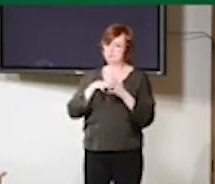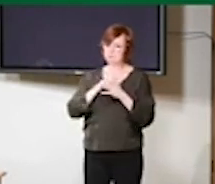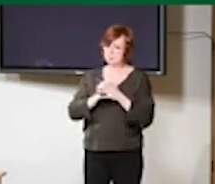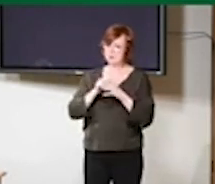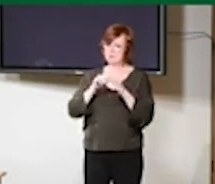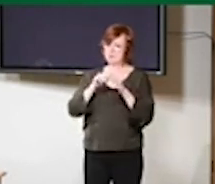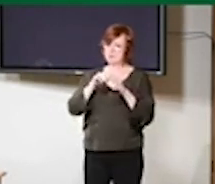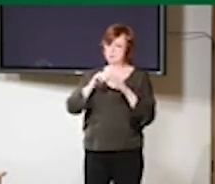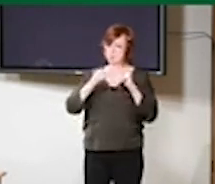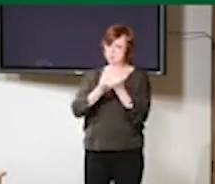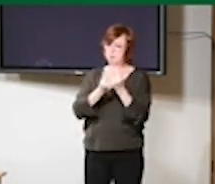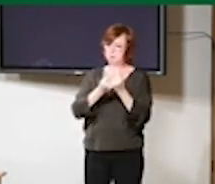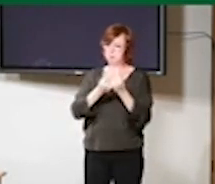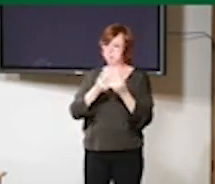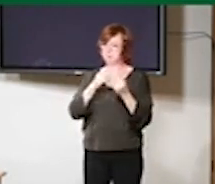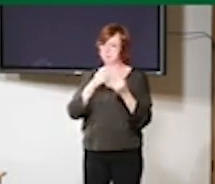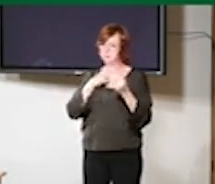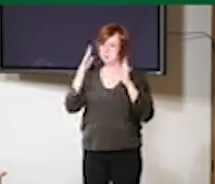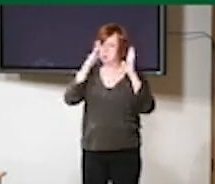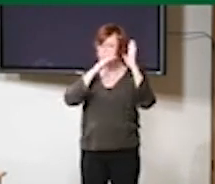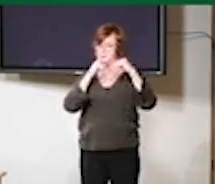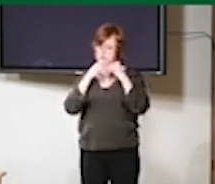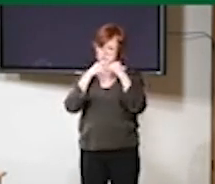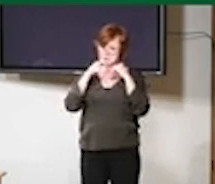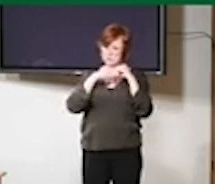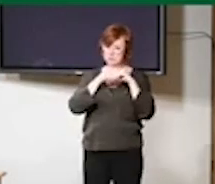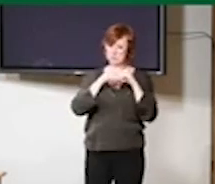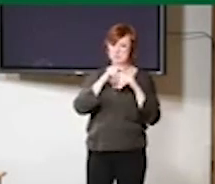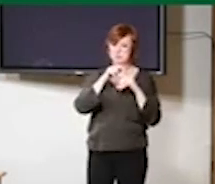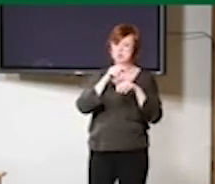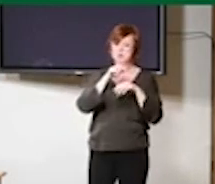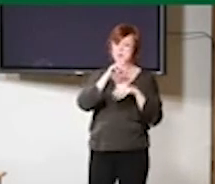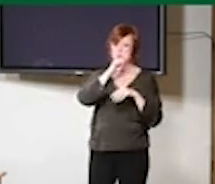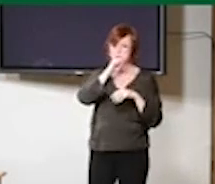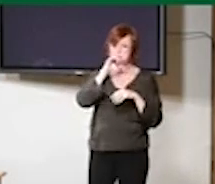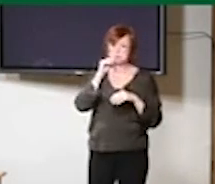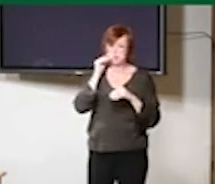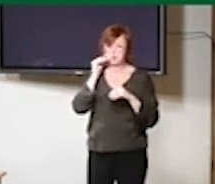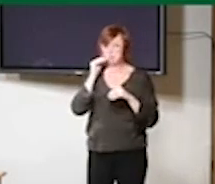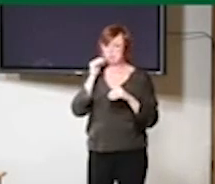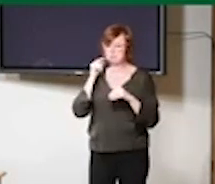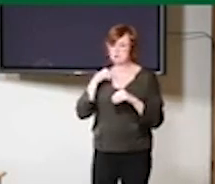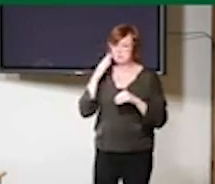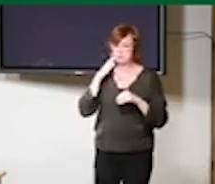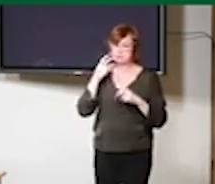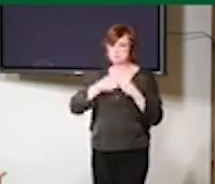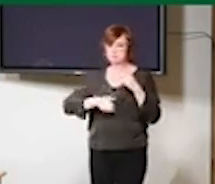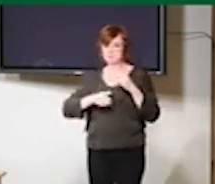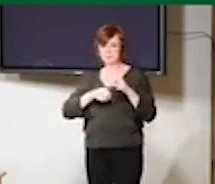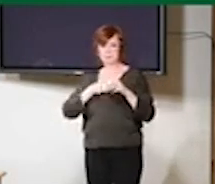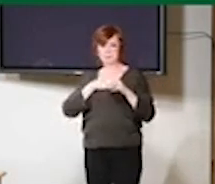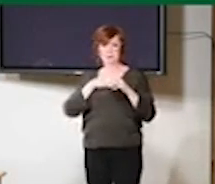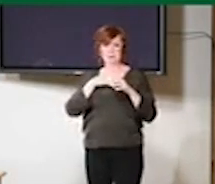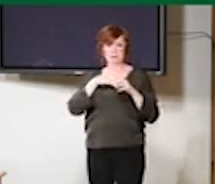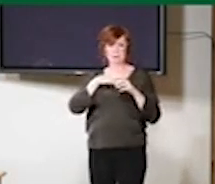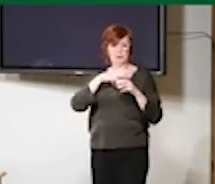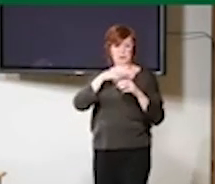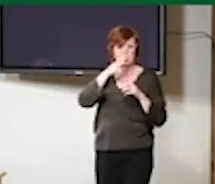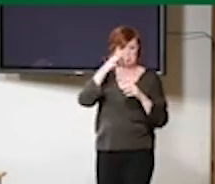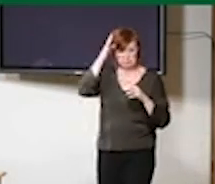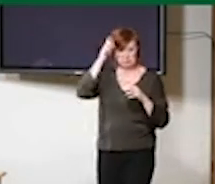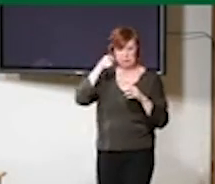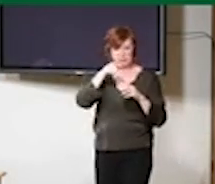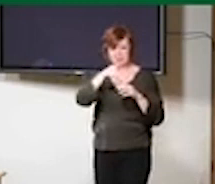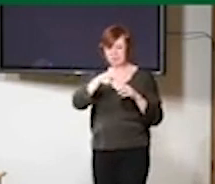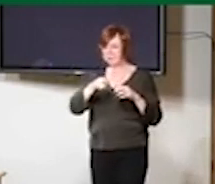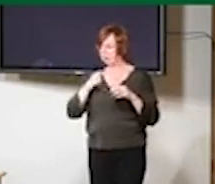significant restrictions on visitations to long-term care homes. It is heartbreaking for families to not be able to visit as frequently as they want to,